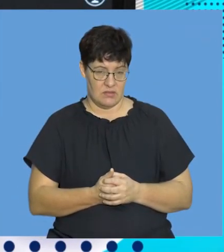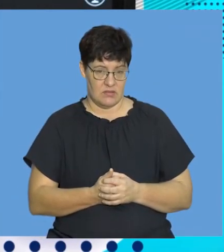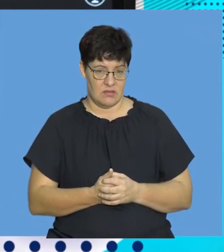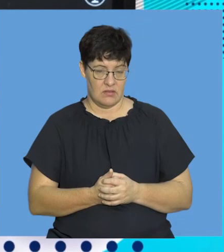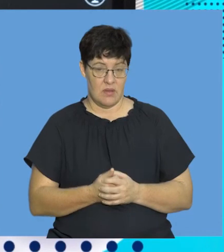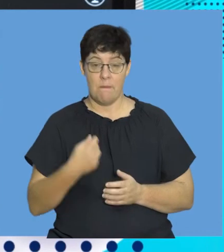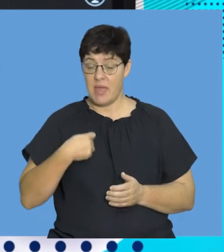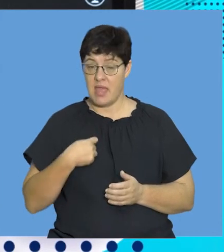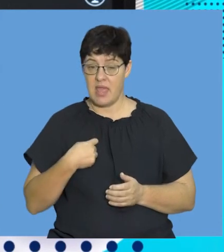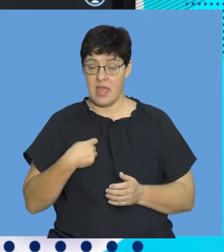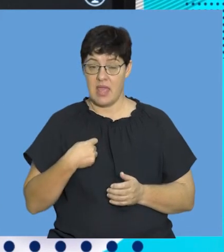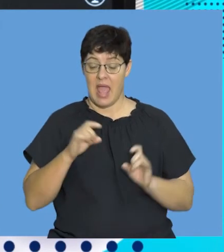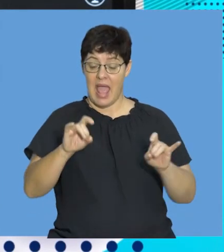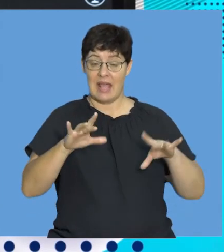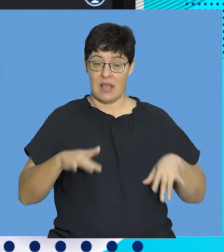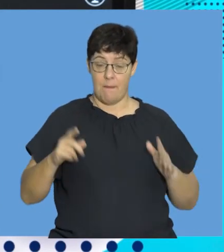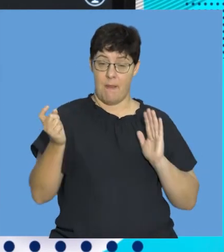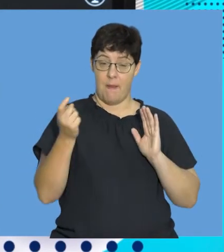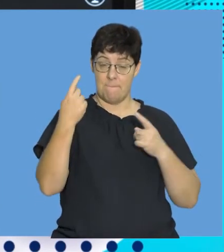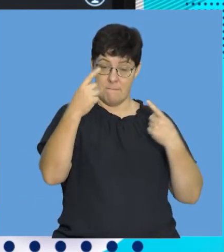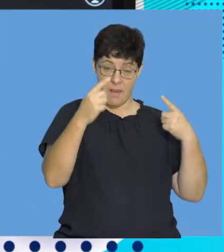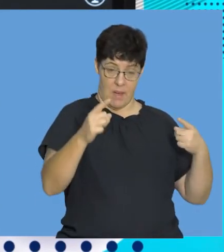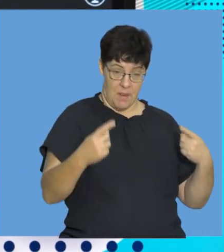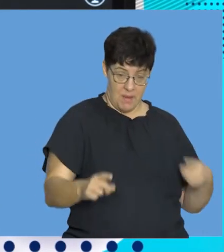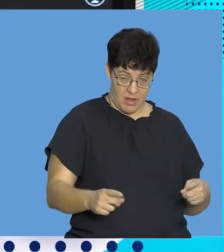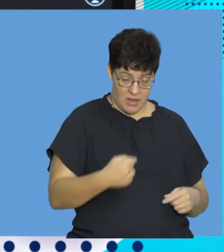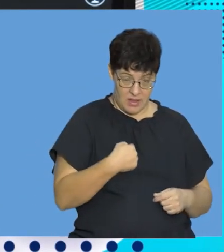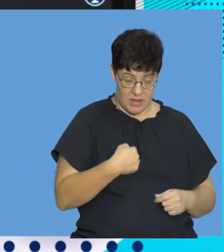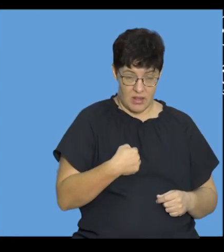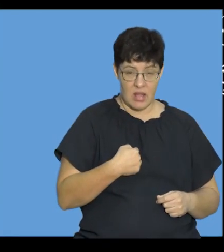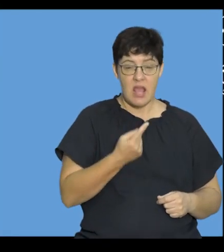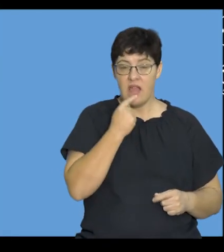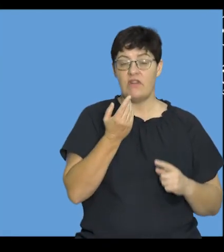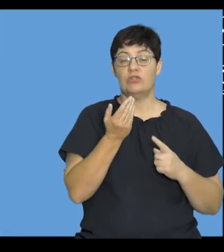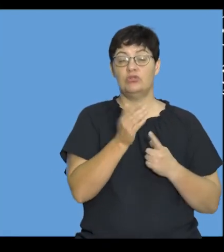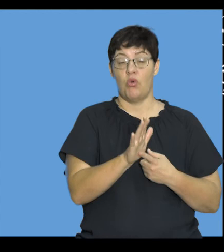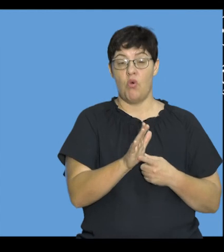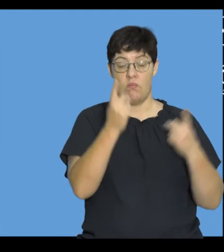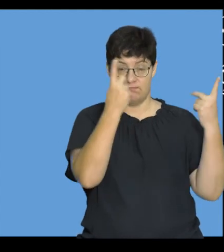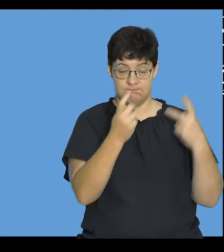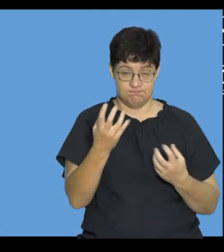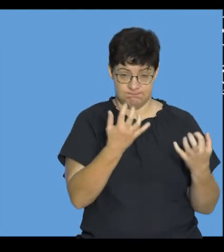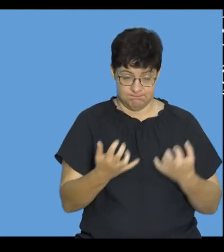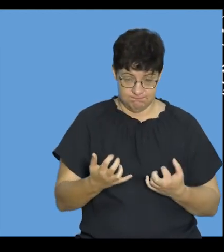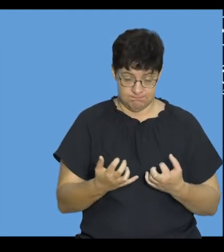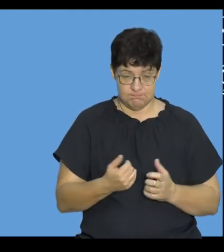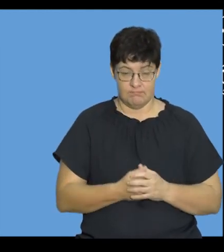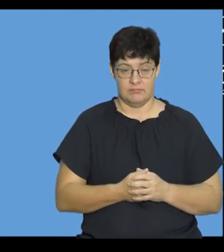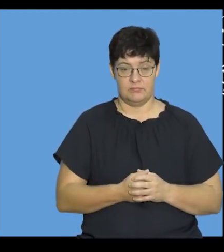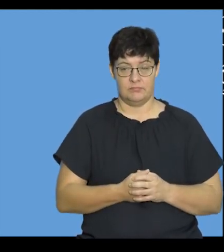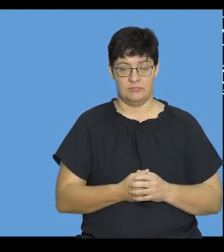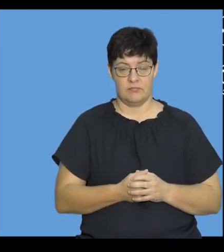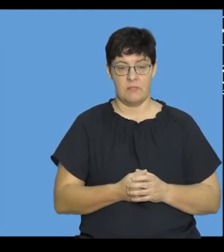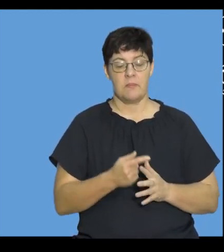the exams for you, immediately if you had shown me calculations, this would be an accepted